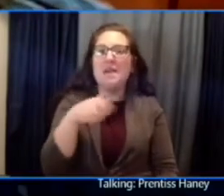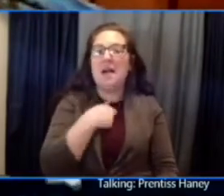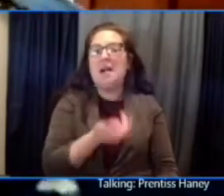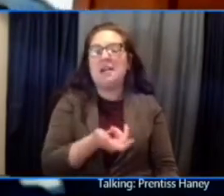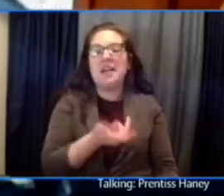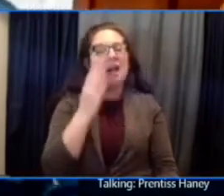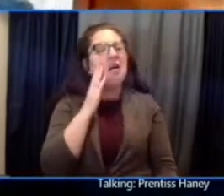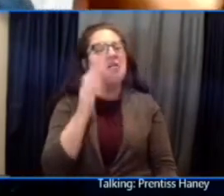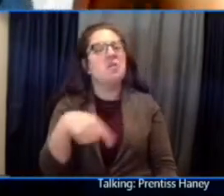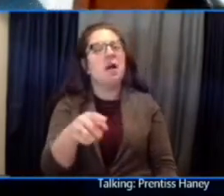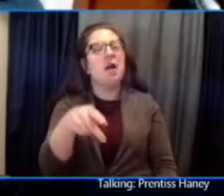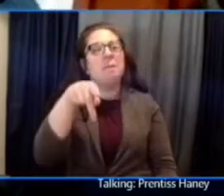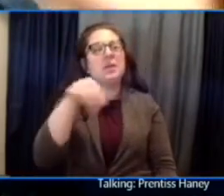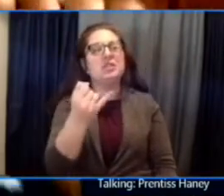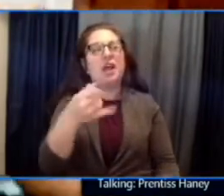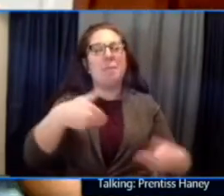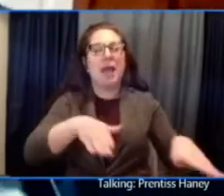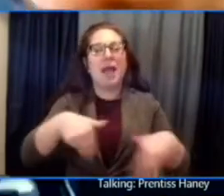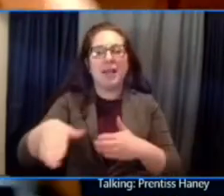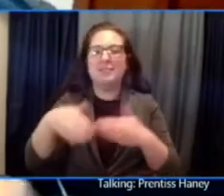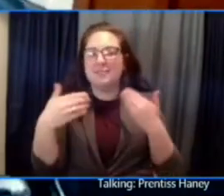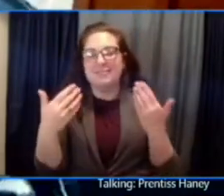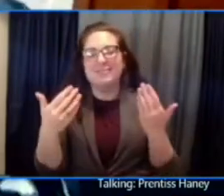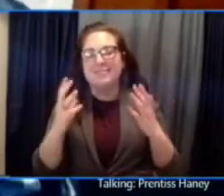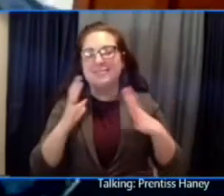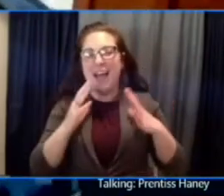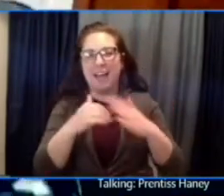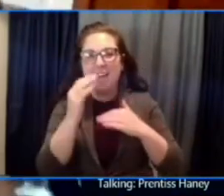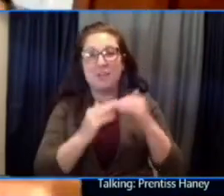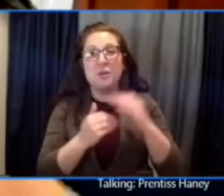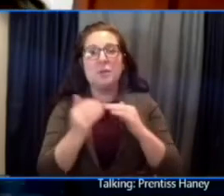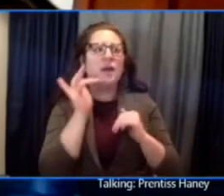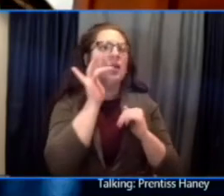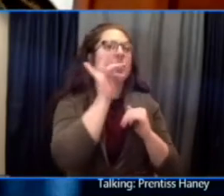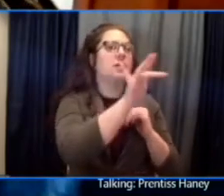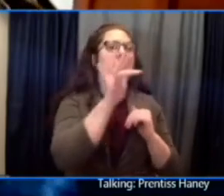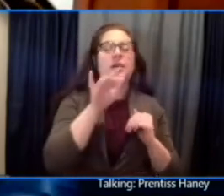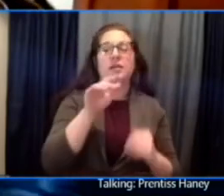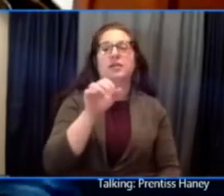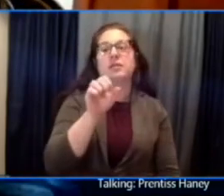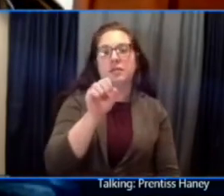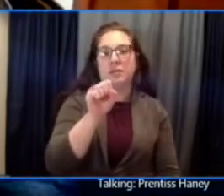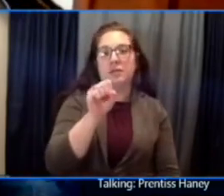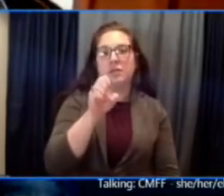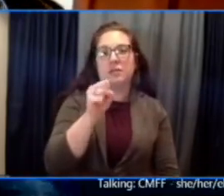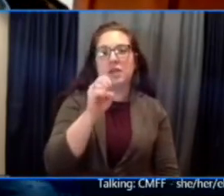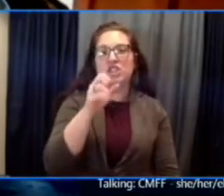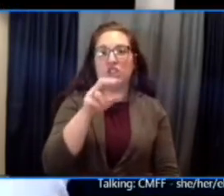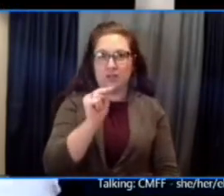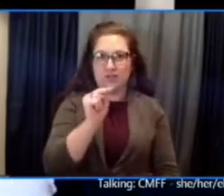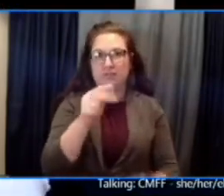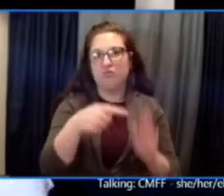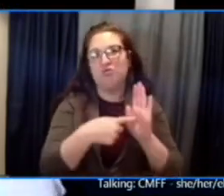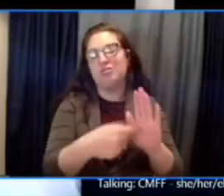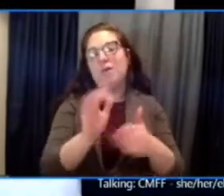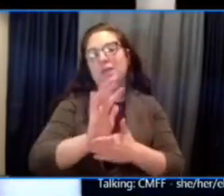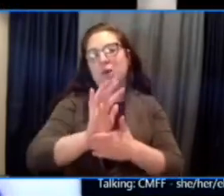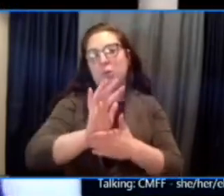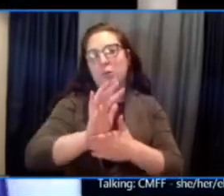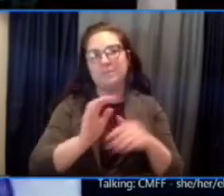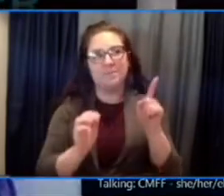No, but you know what? It's okay because we're on Zoom. So what I'll say is that actually, you know, we have to get back